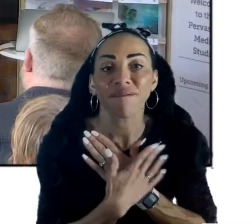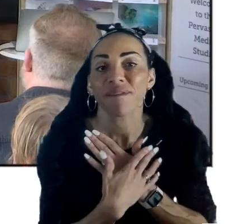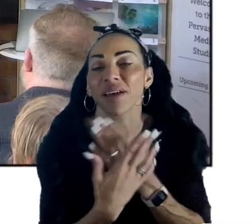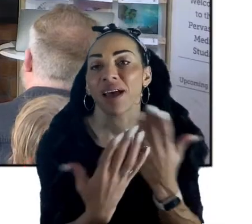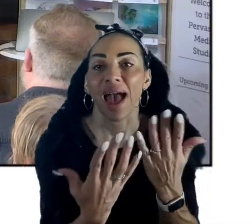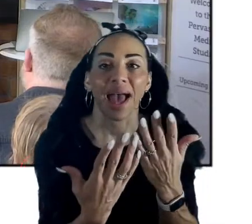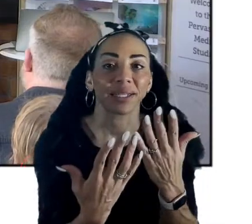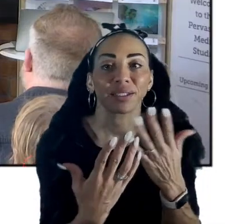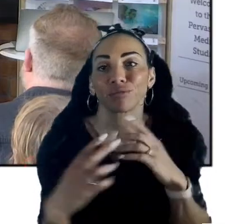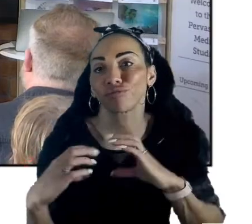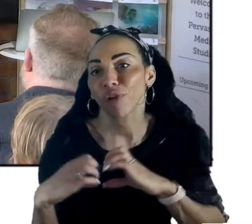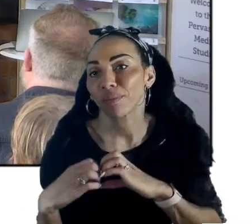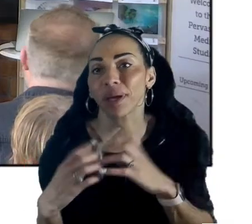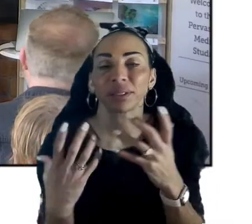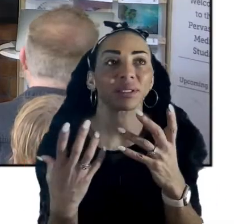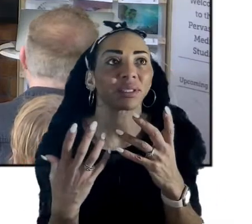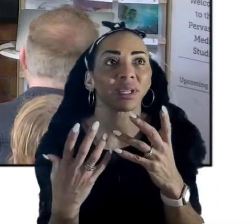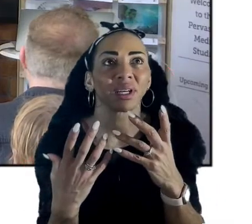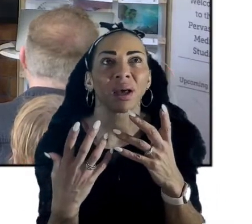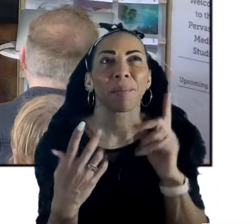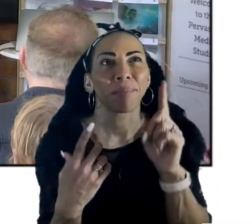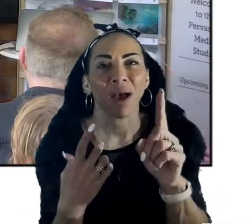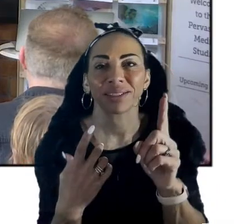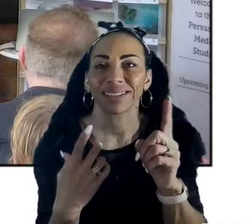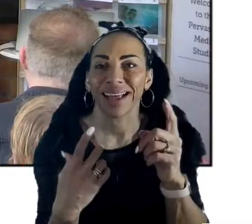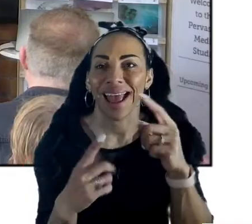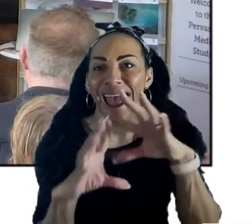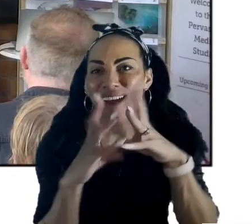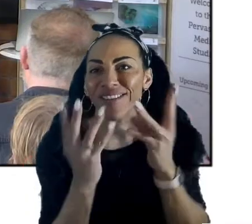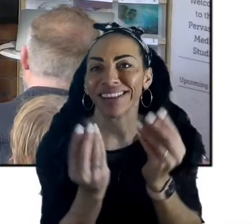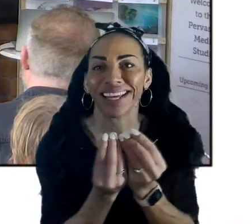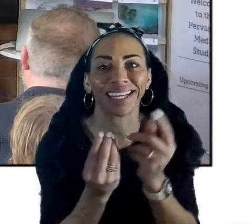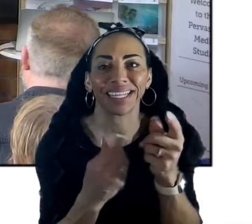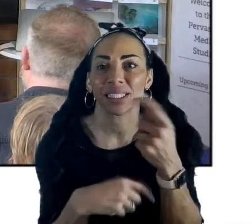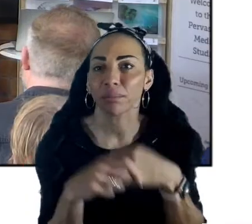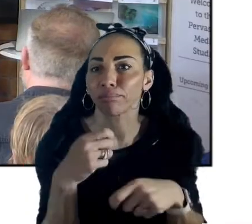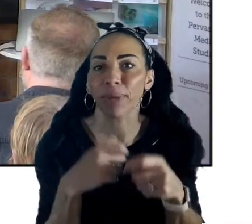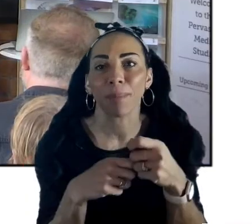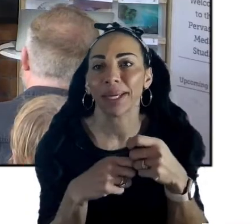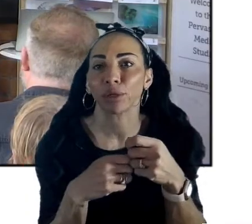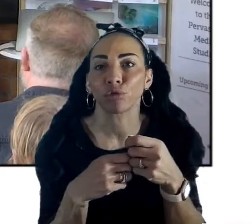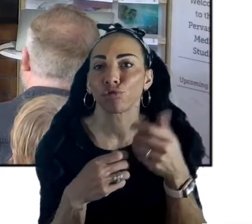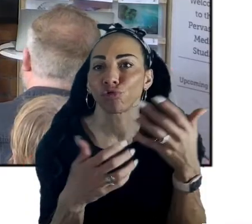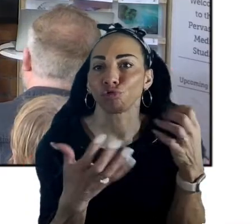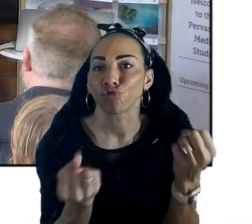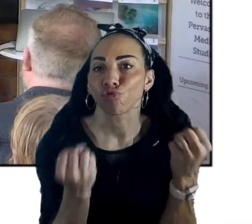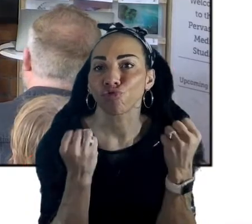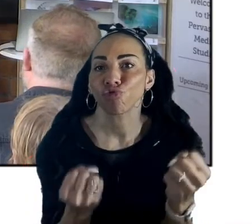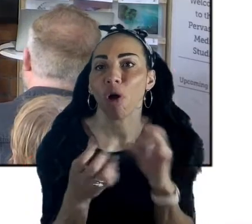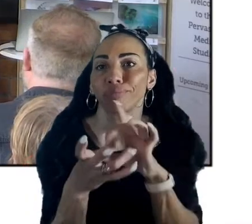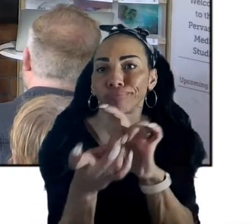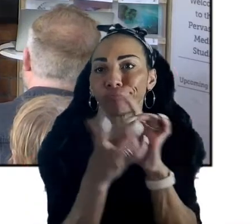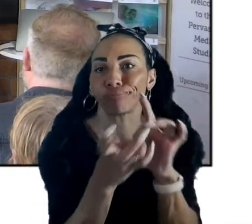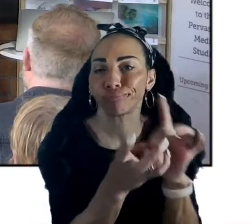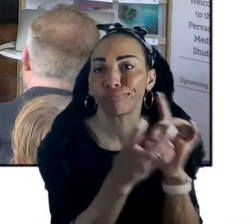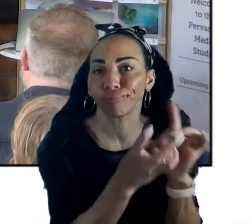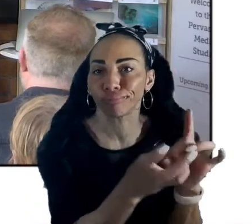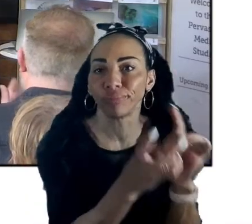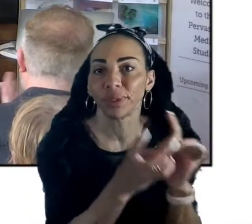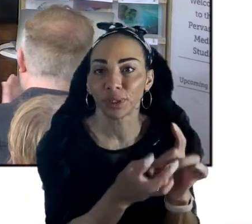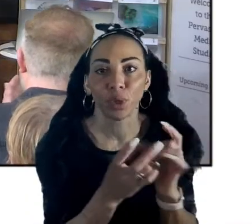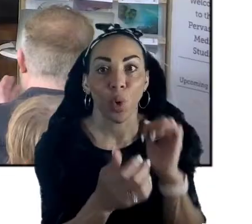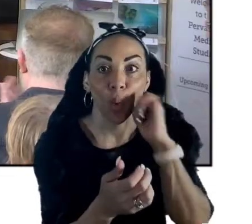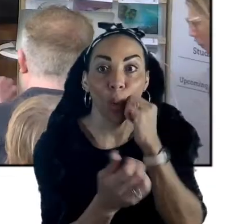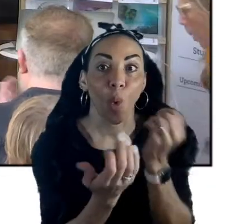Hard to say, Tom. And what artistic possibilities emerge from the shifting landscape. Please join me in giving a very warm welcome to Tom.